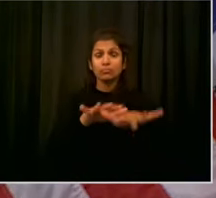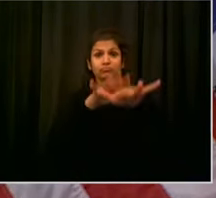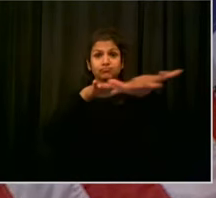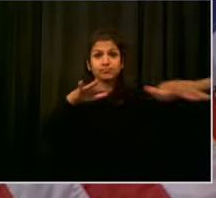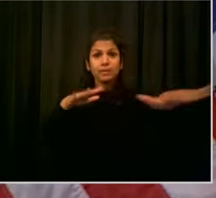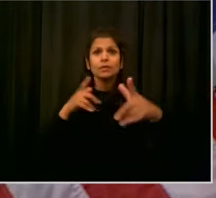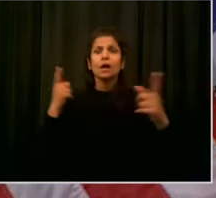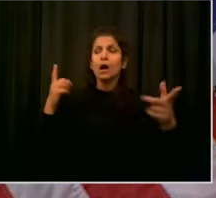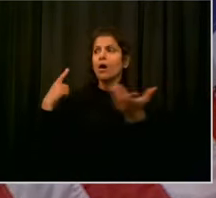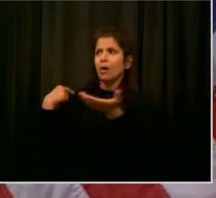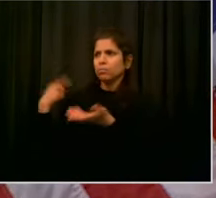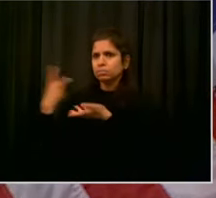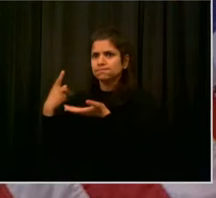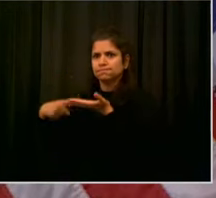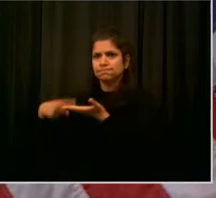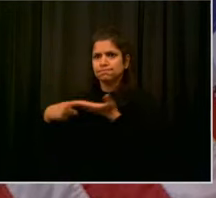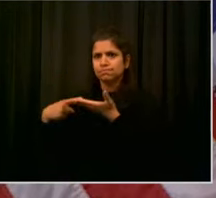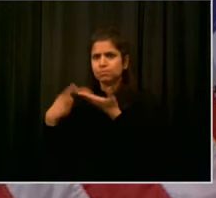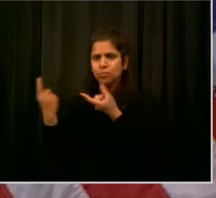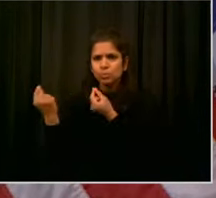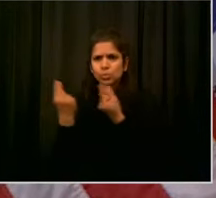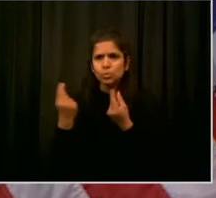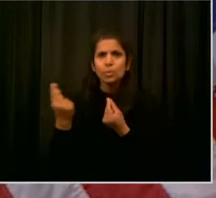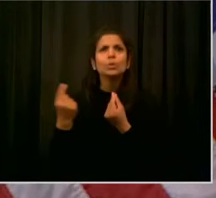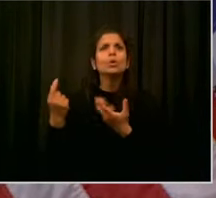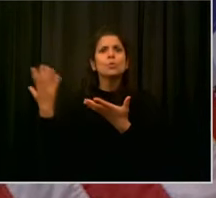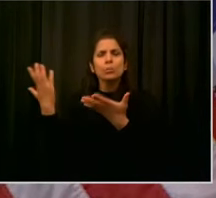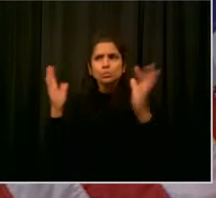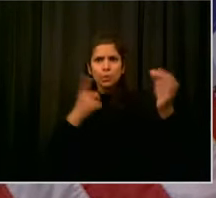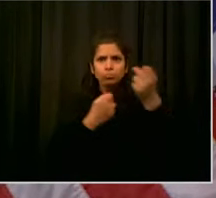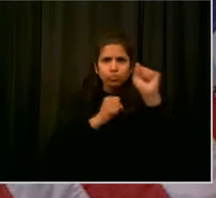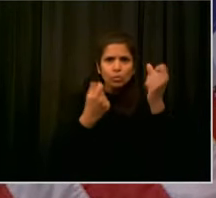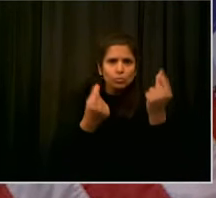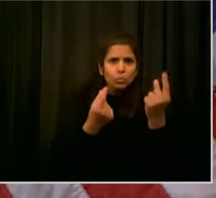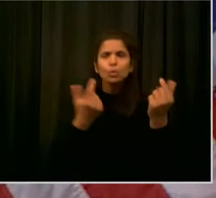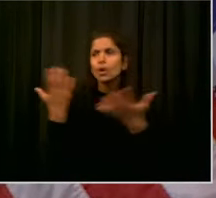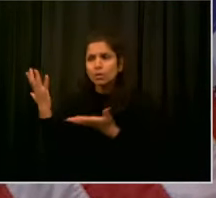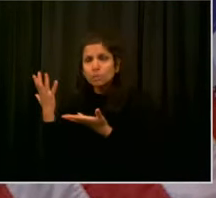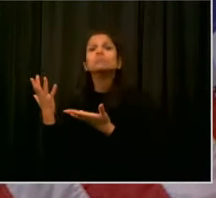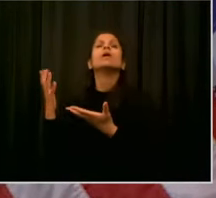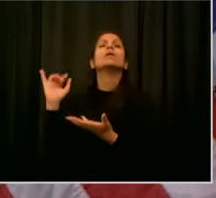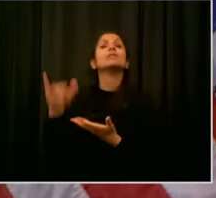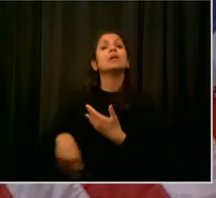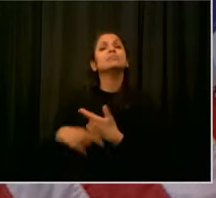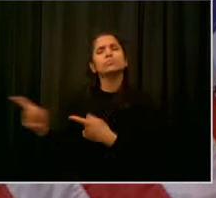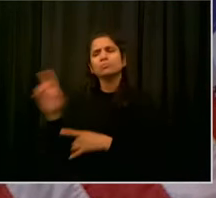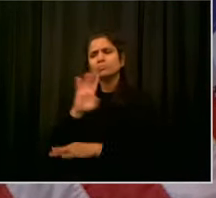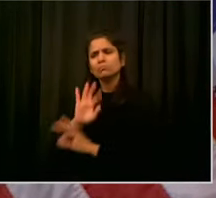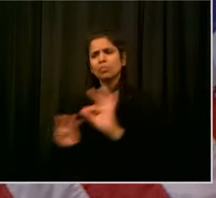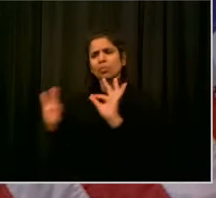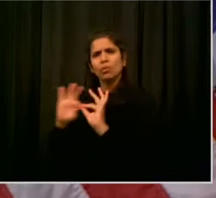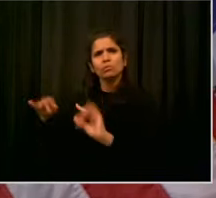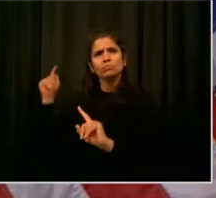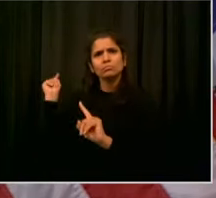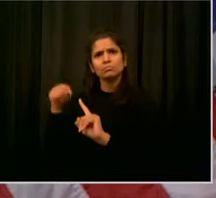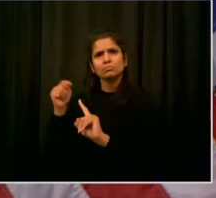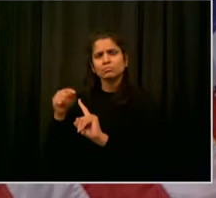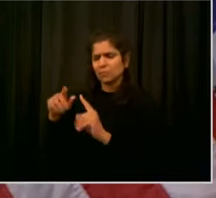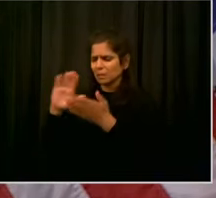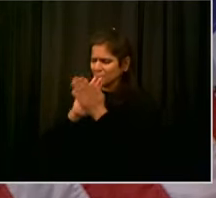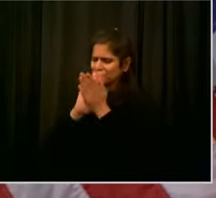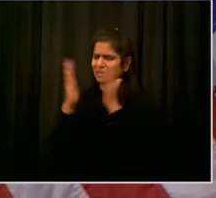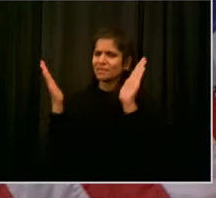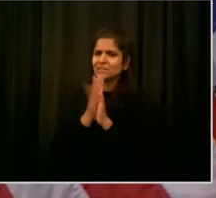make sure we kept the peace, we kept order, there would be no illegality. But he was adamant about respecting the right to